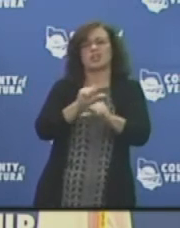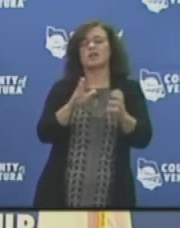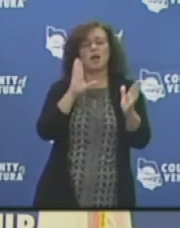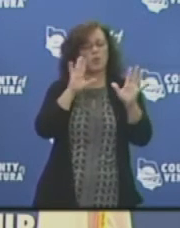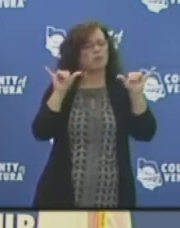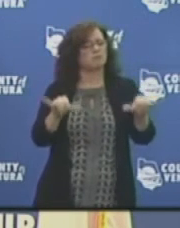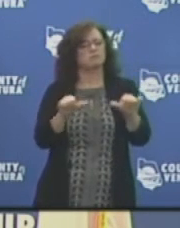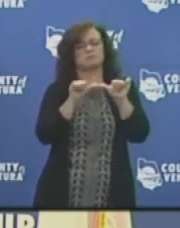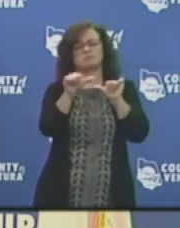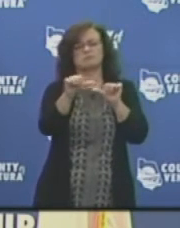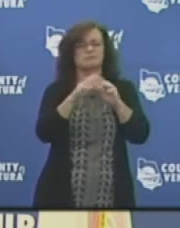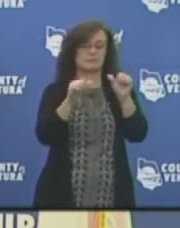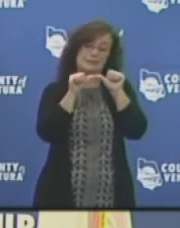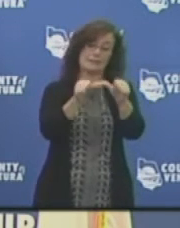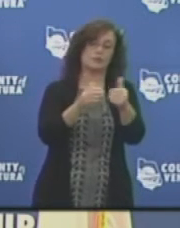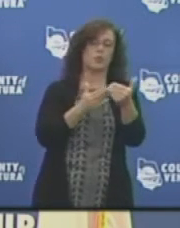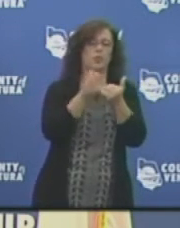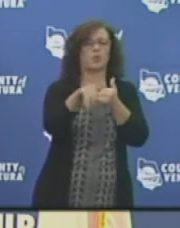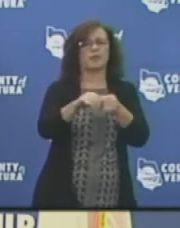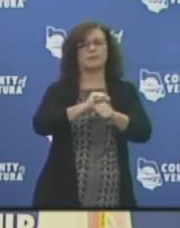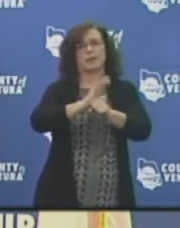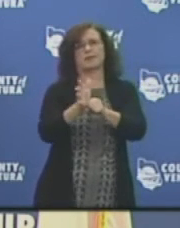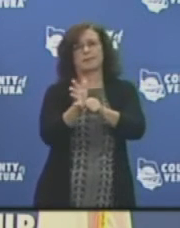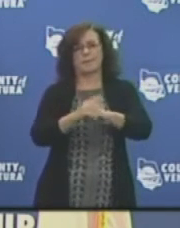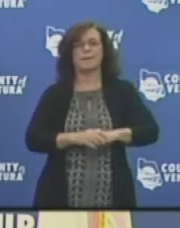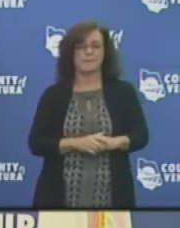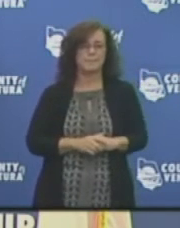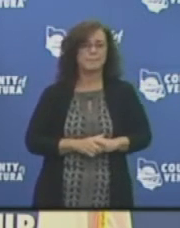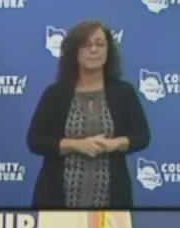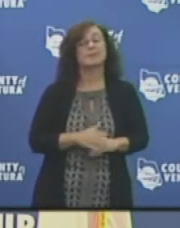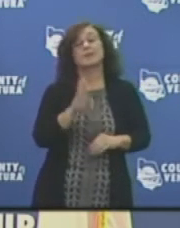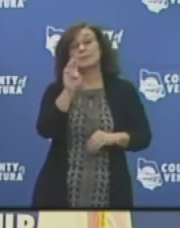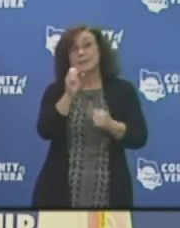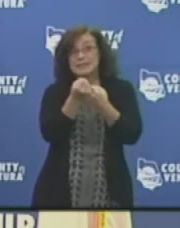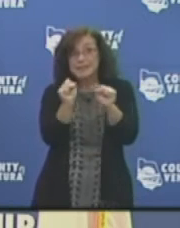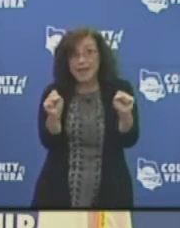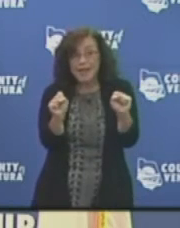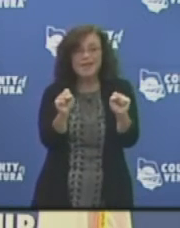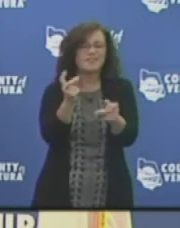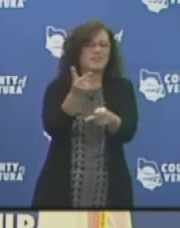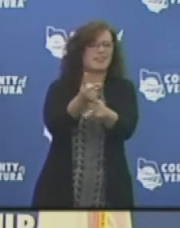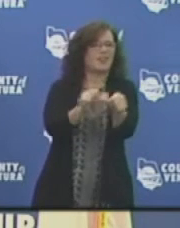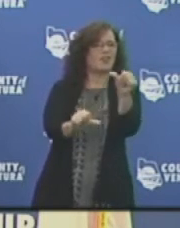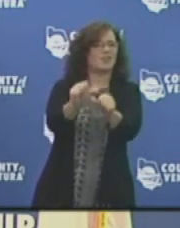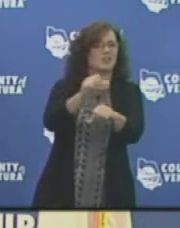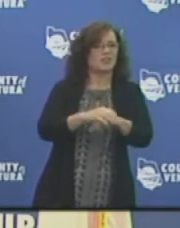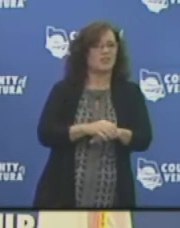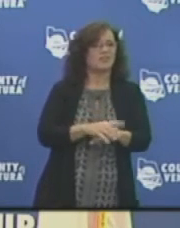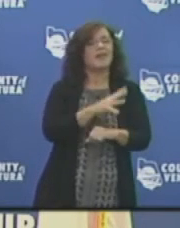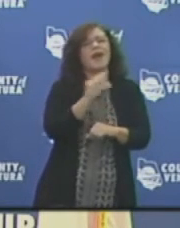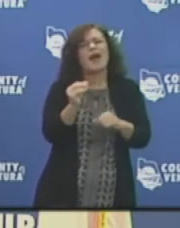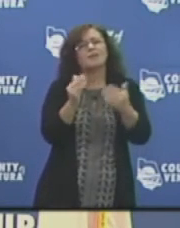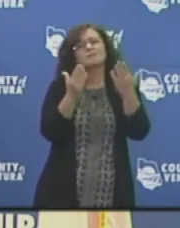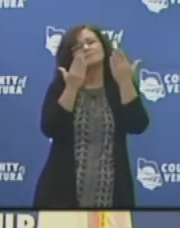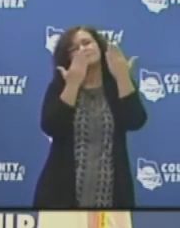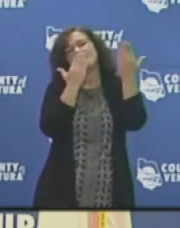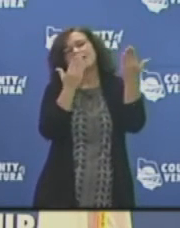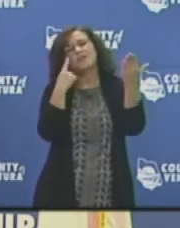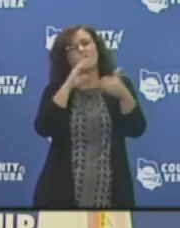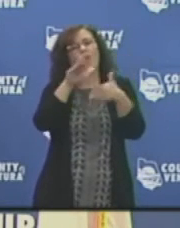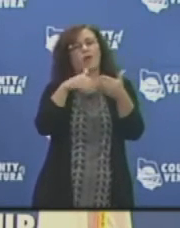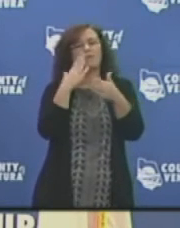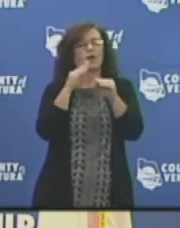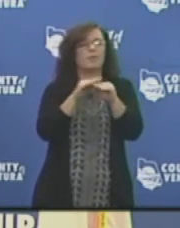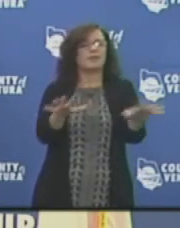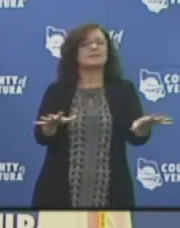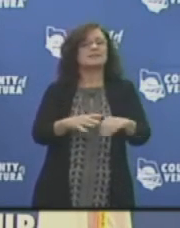Be safe and be kind to one another. And this Thanksgiving, let's be thankful for all our blessings. And now